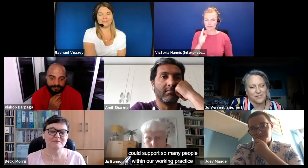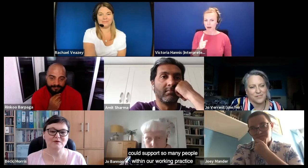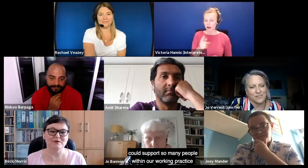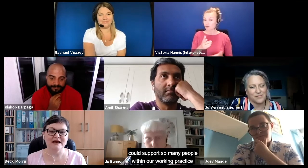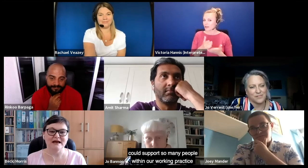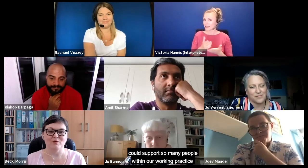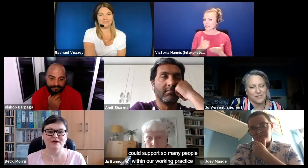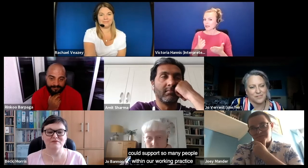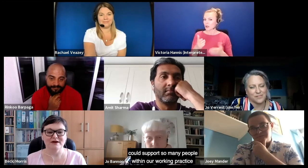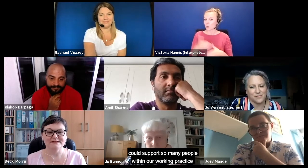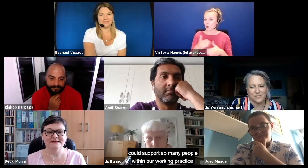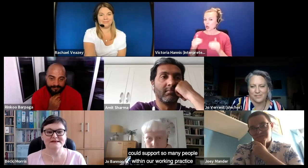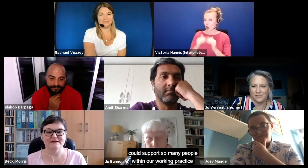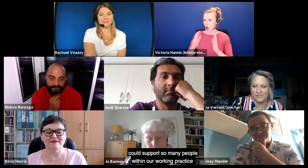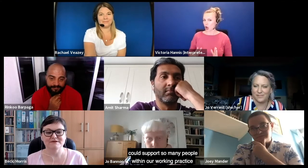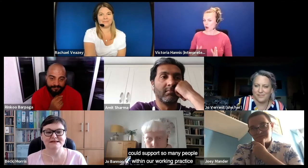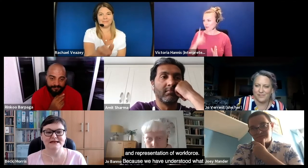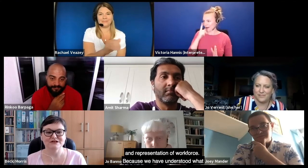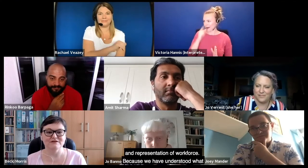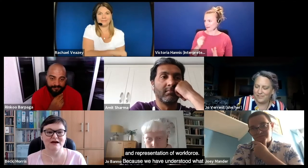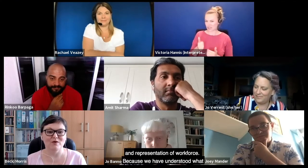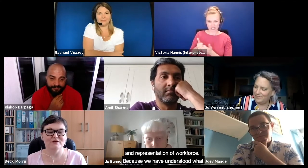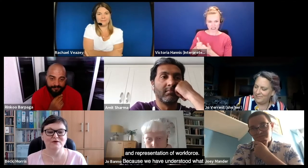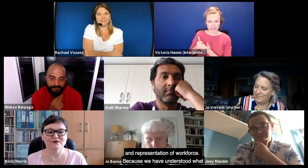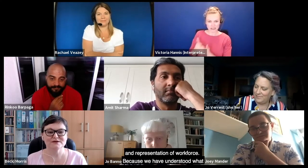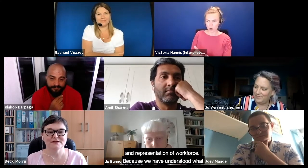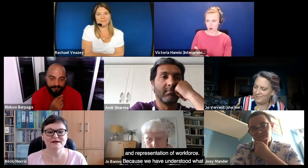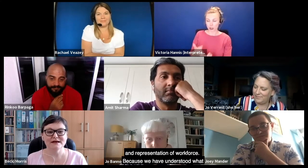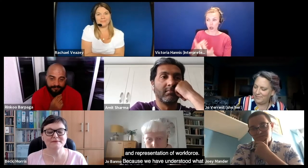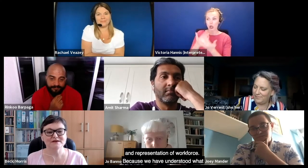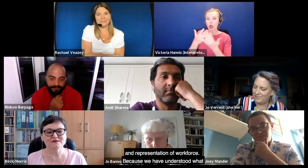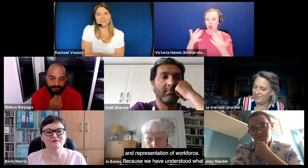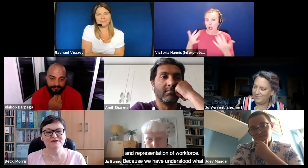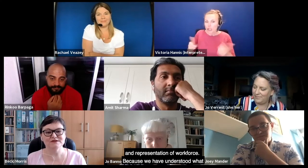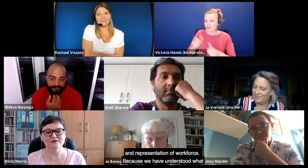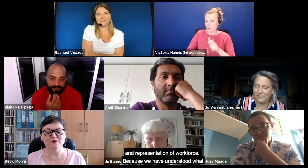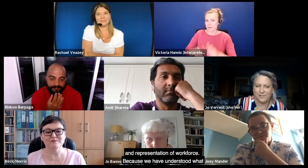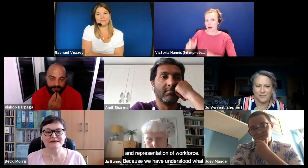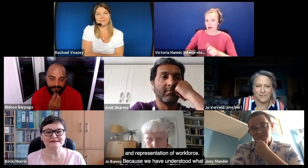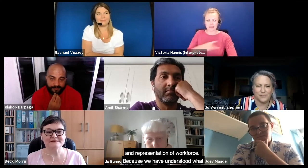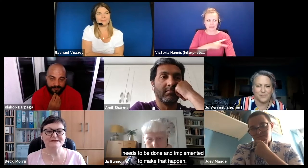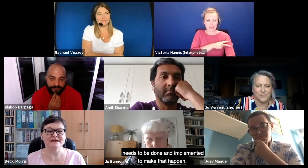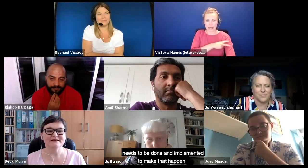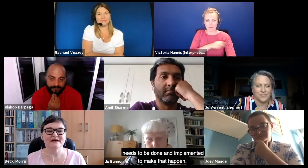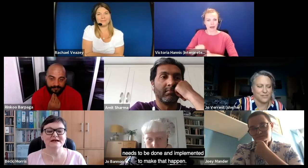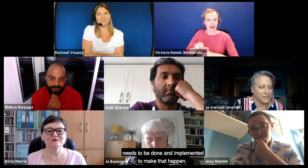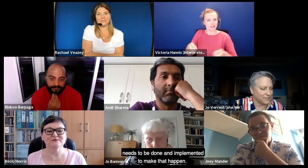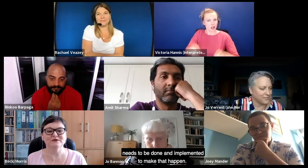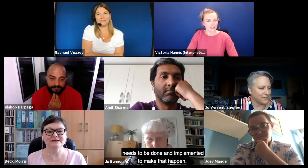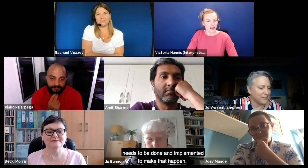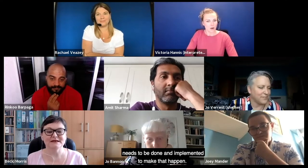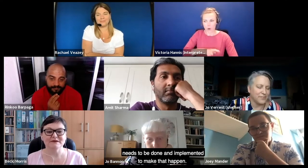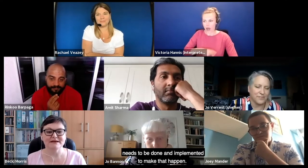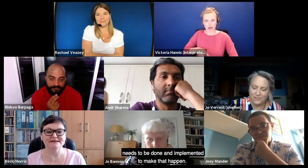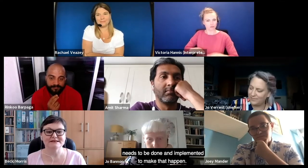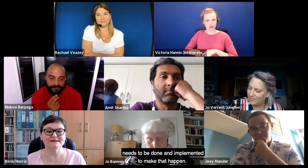many people within our working practice and the representation of our workforce, because we've understood what needs to be done and also what